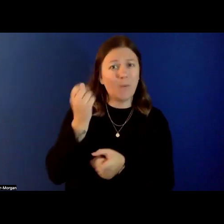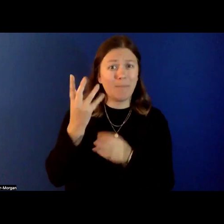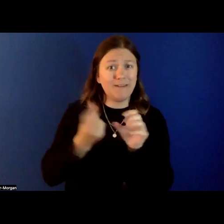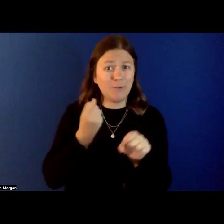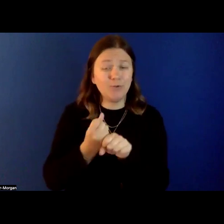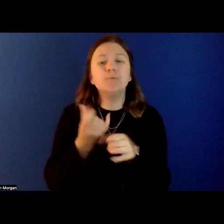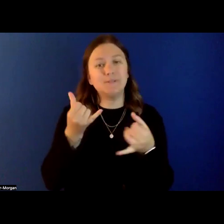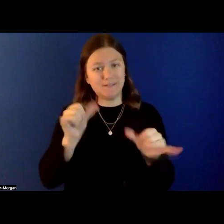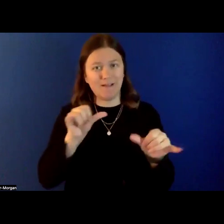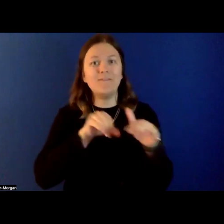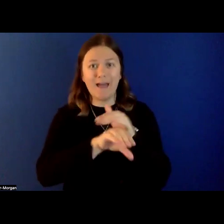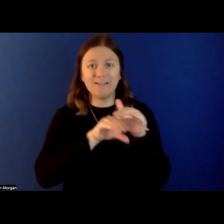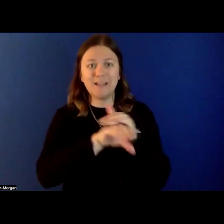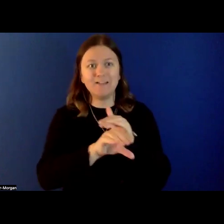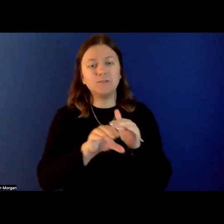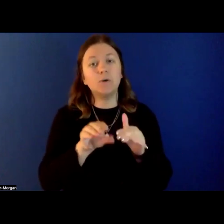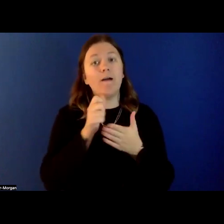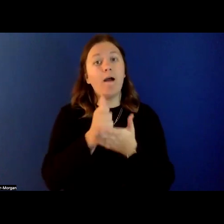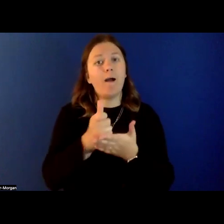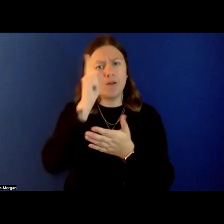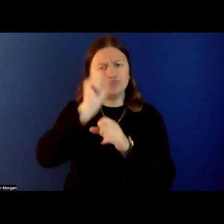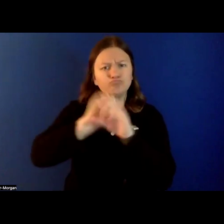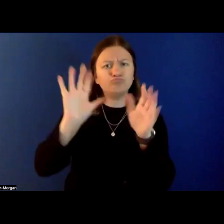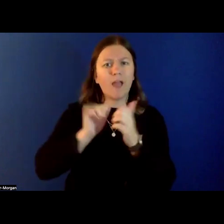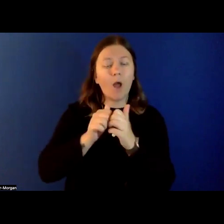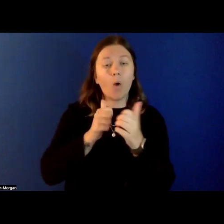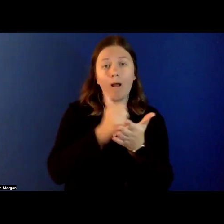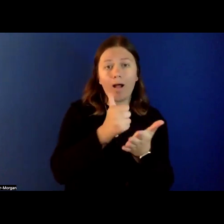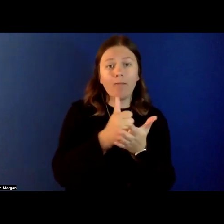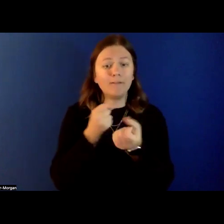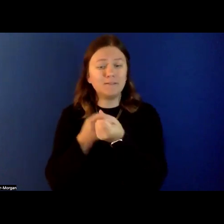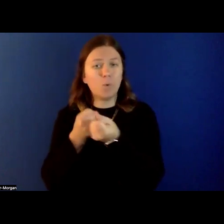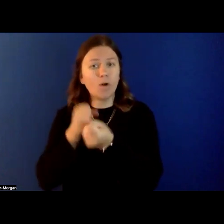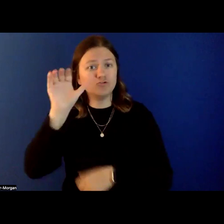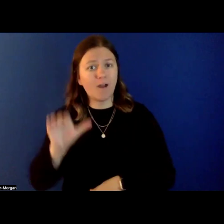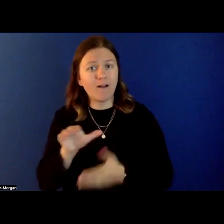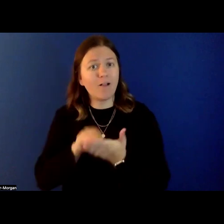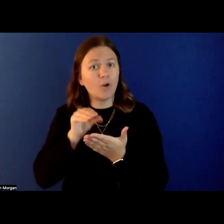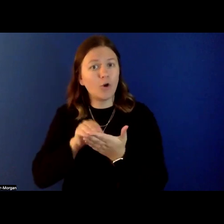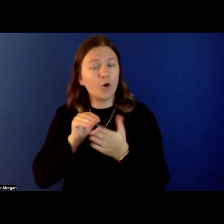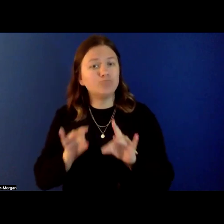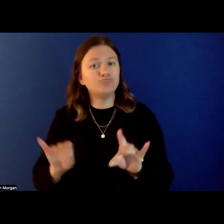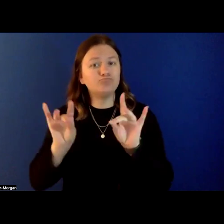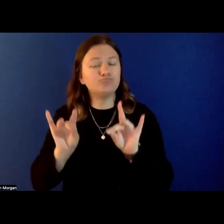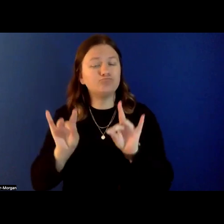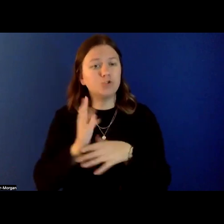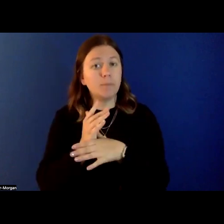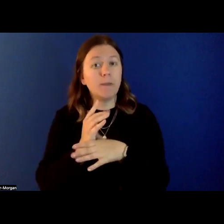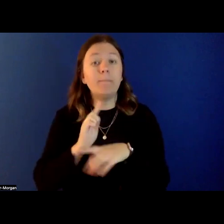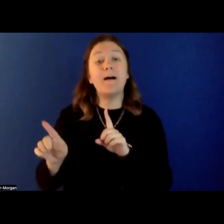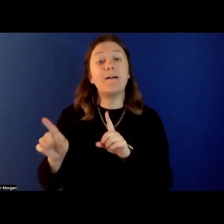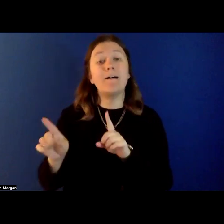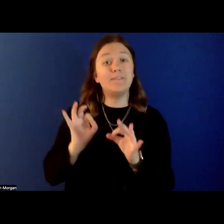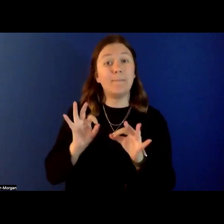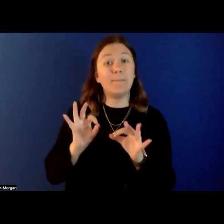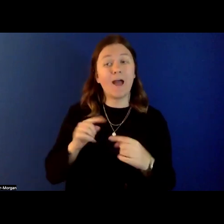that would give you some ideas how you can help and support your child in learning German. But the feedback from, I would say, like the last couple of